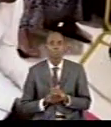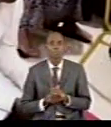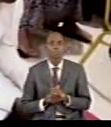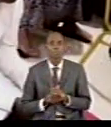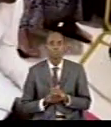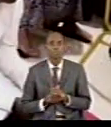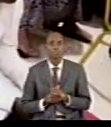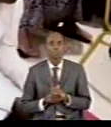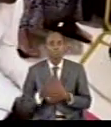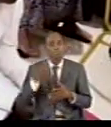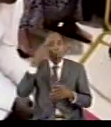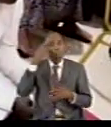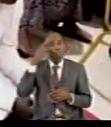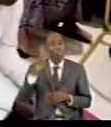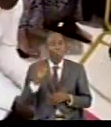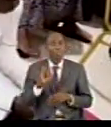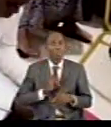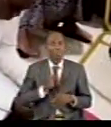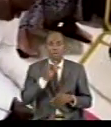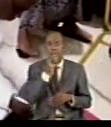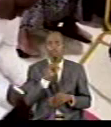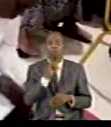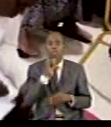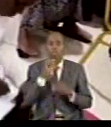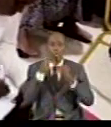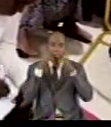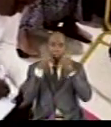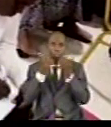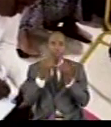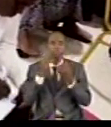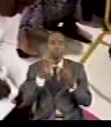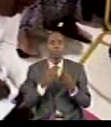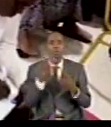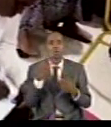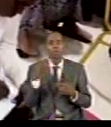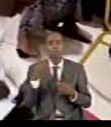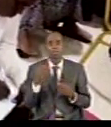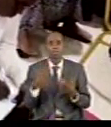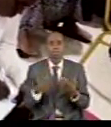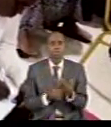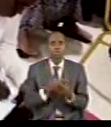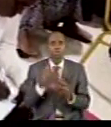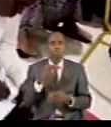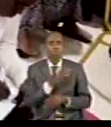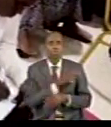I am not ashamed of the gospel of Christ,